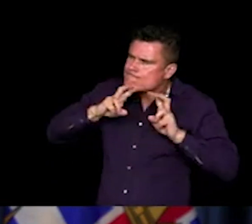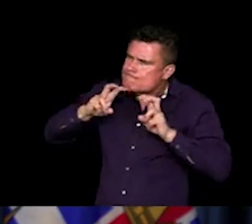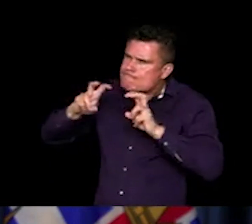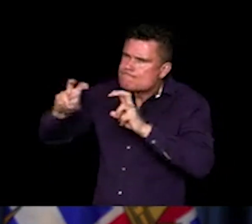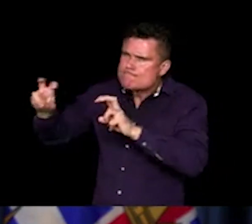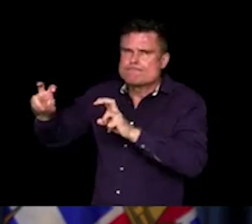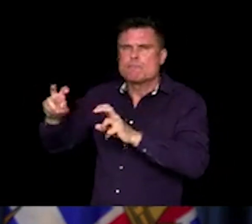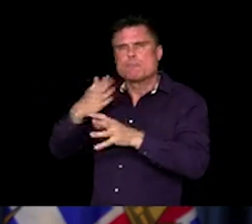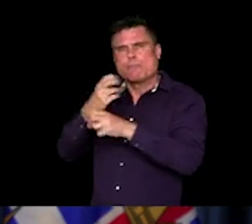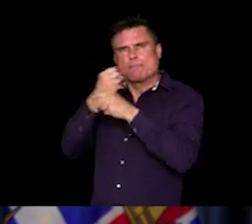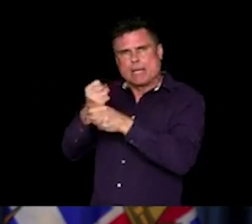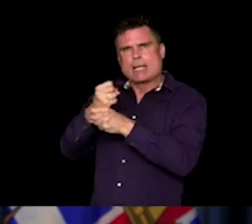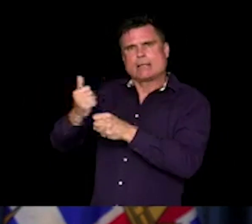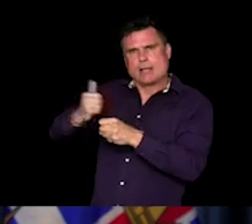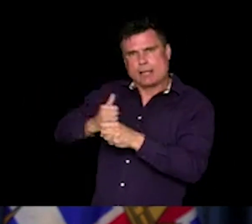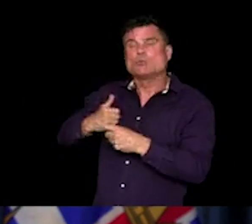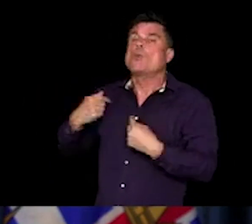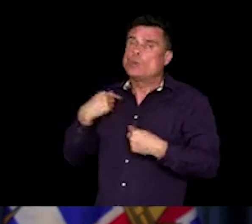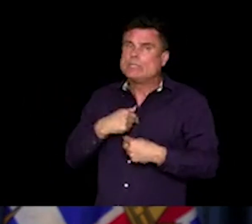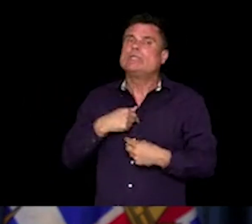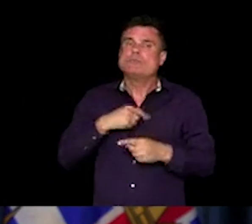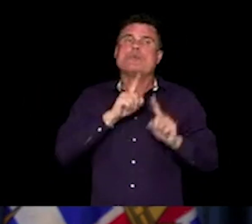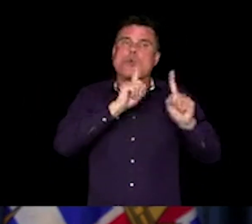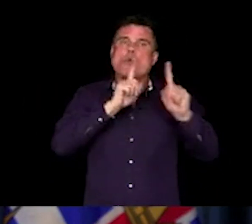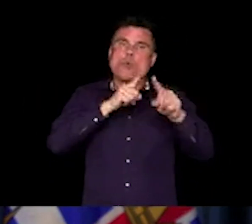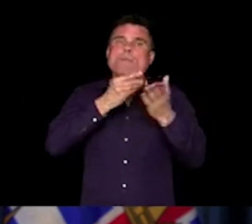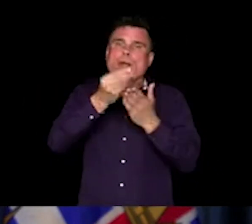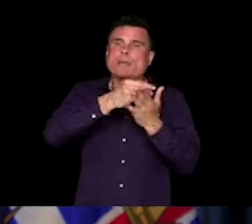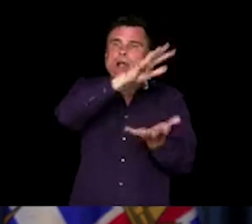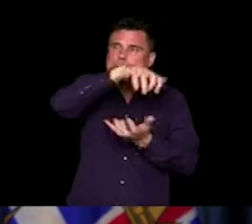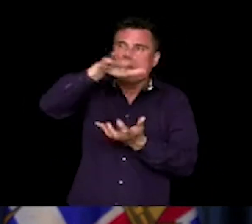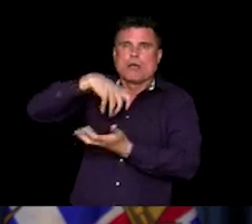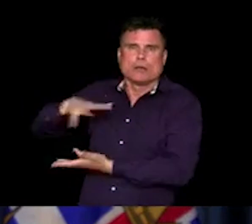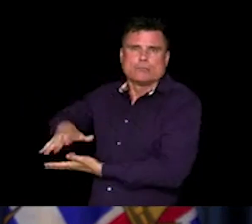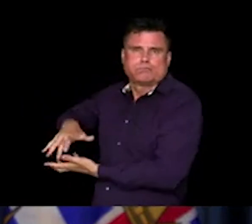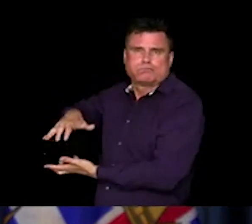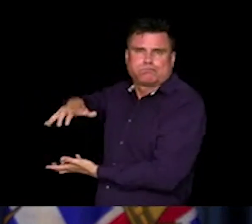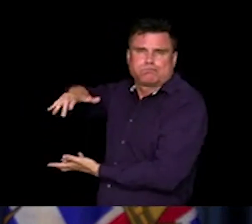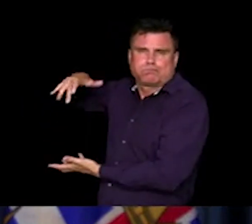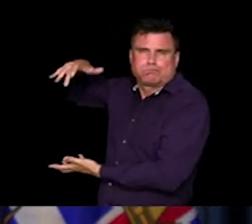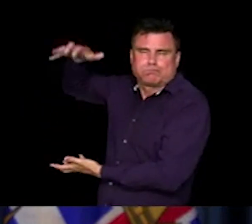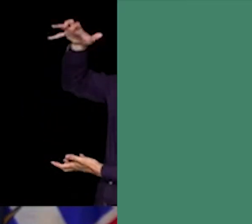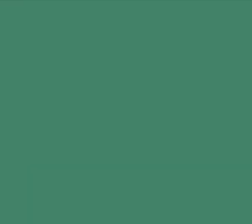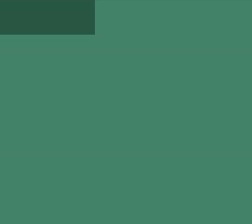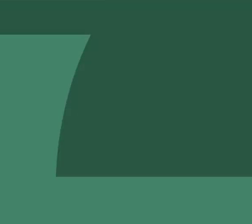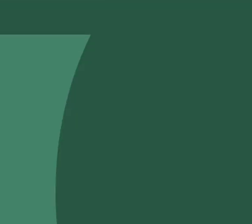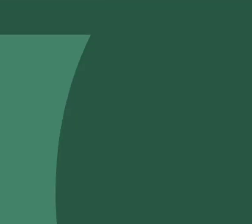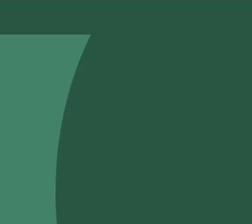utilization, the likes of which we've seen in recent months. So that's the situation right now, and I'll have more for you tomorrow.